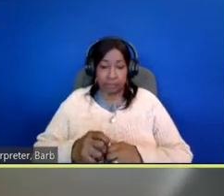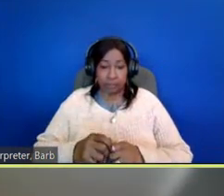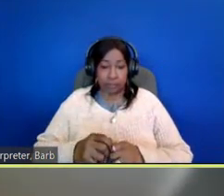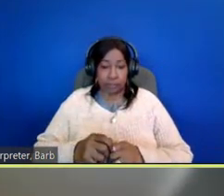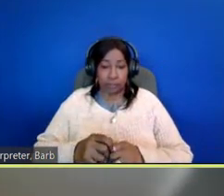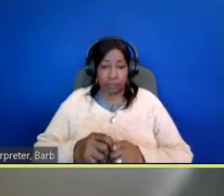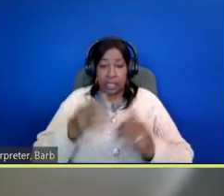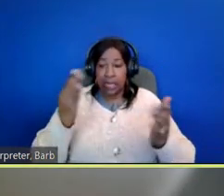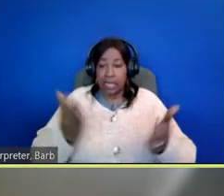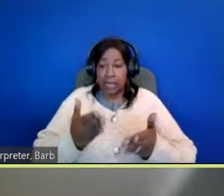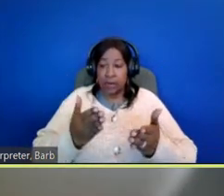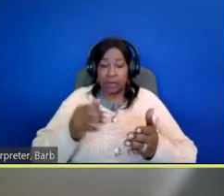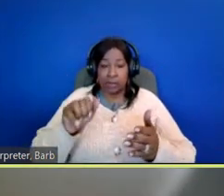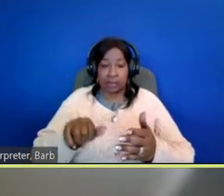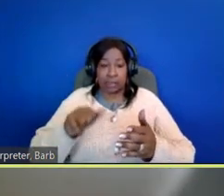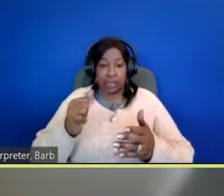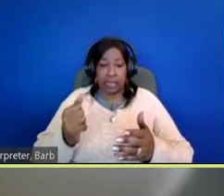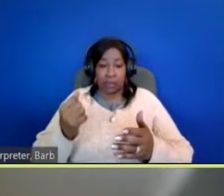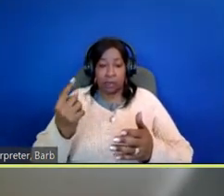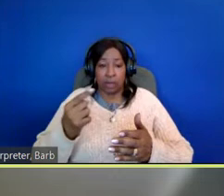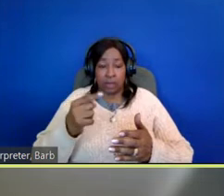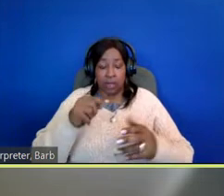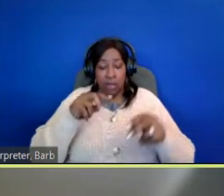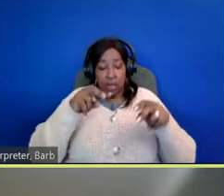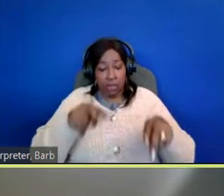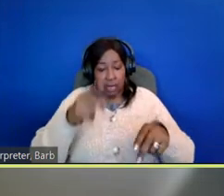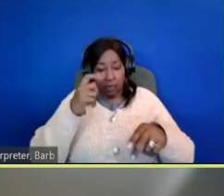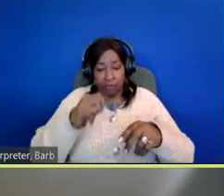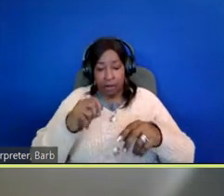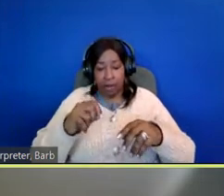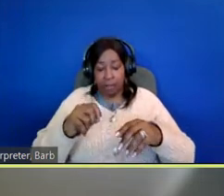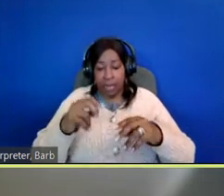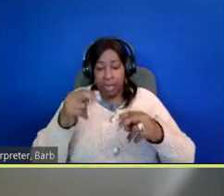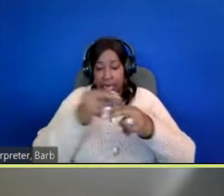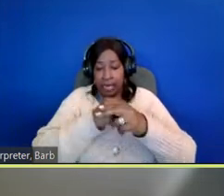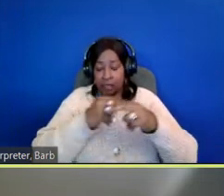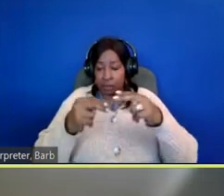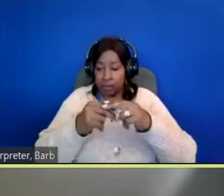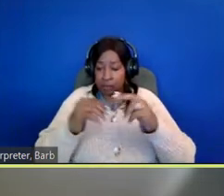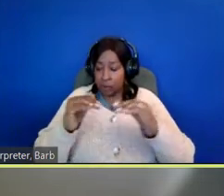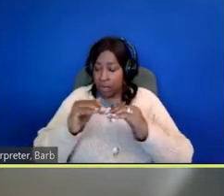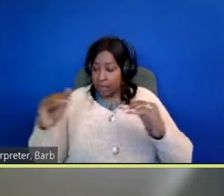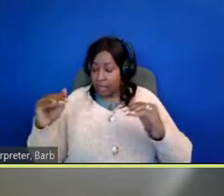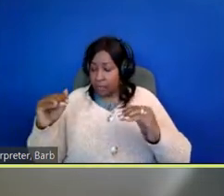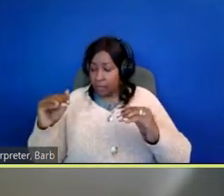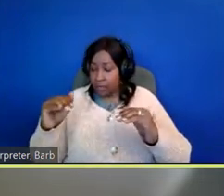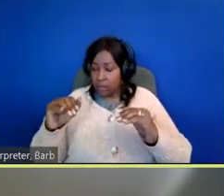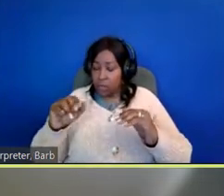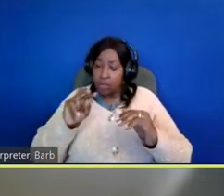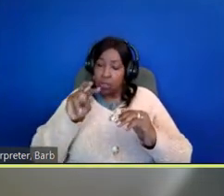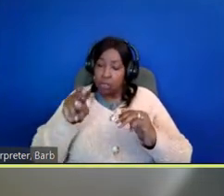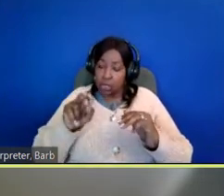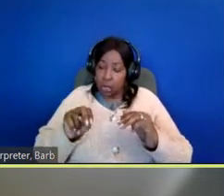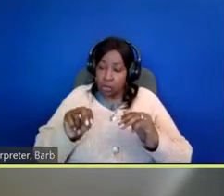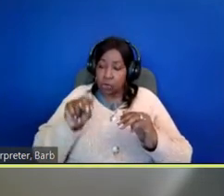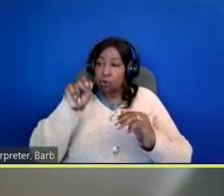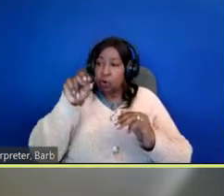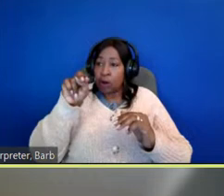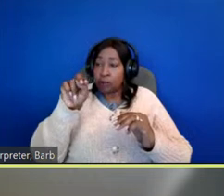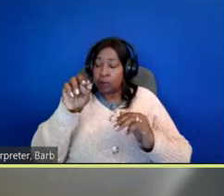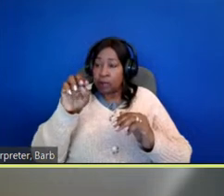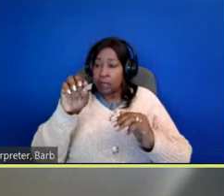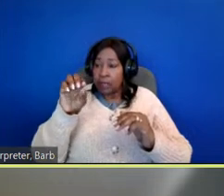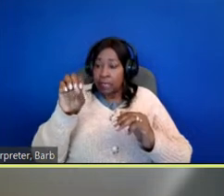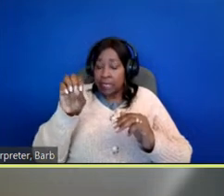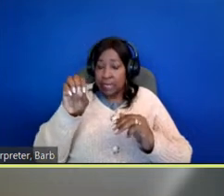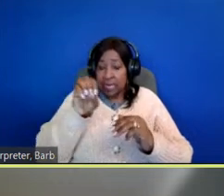Here's another rendering looking from expressway level, which will be looking northeast at the Racine Station entrance. So you